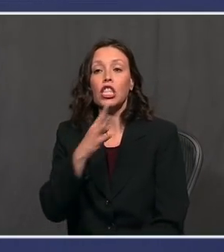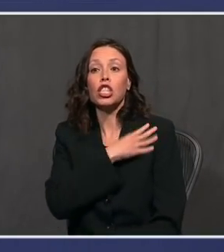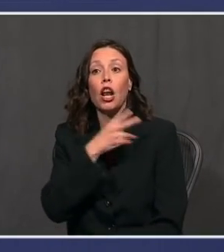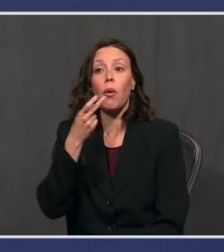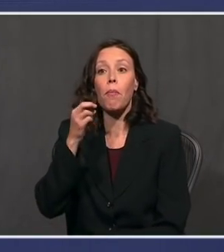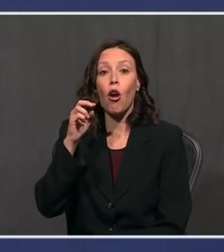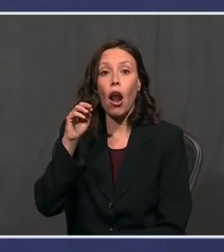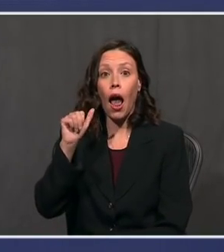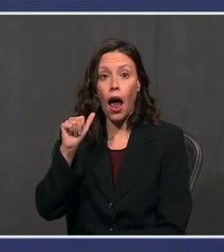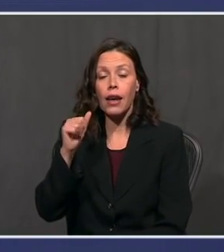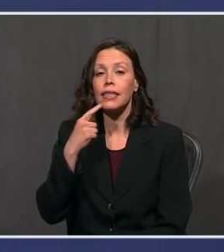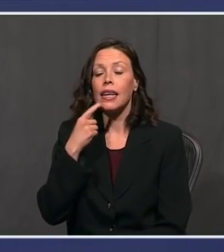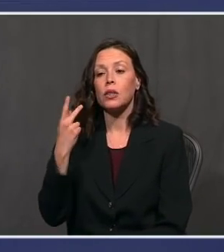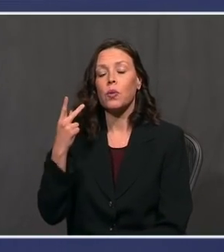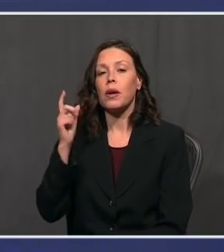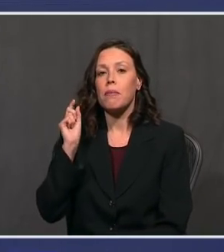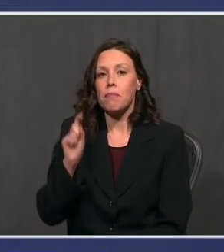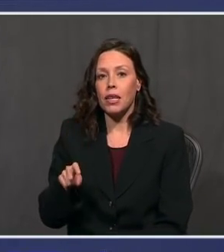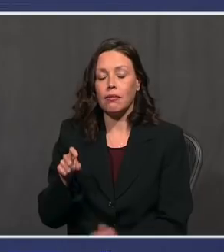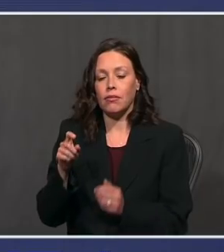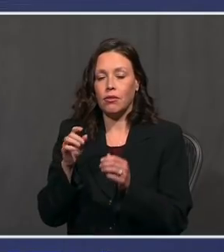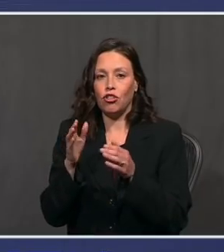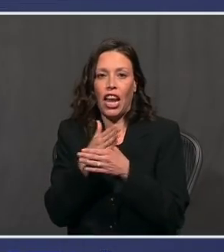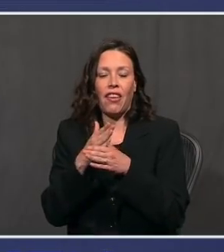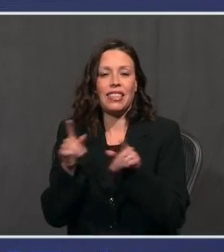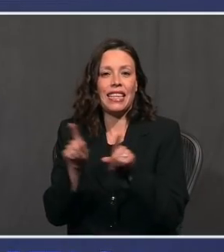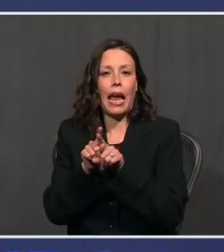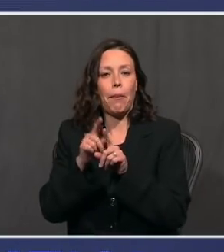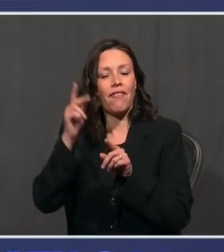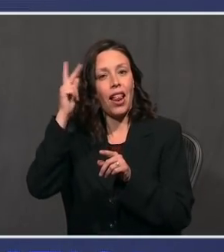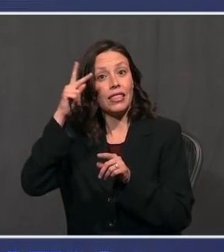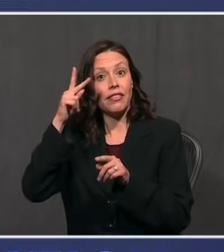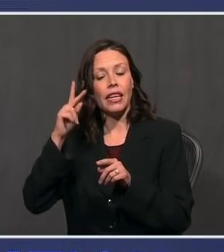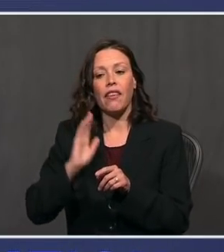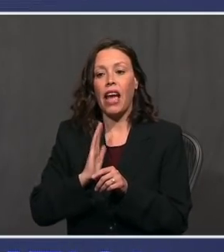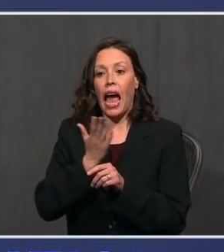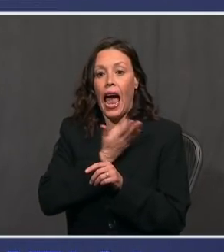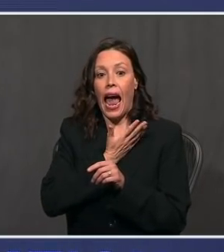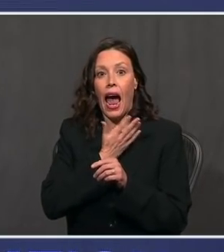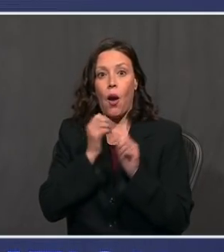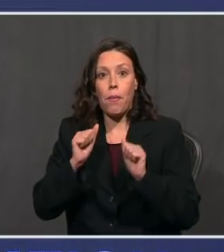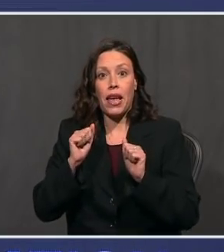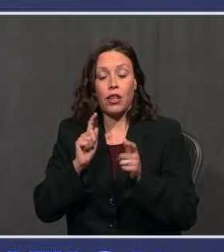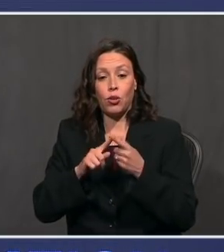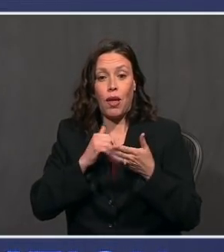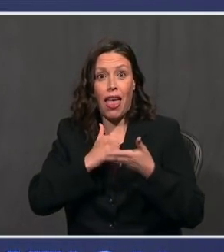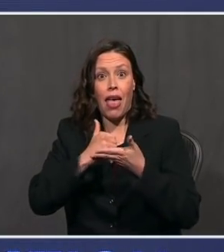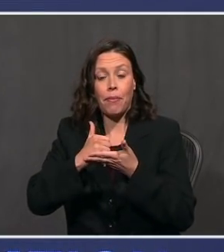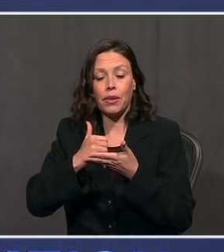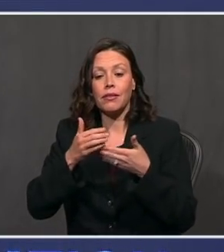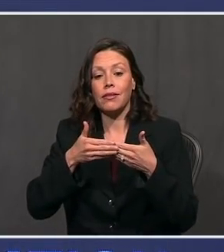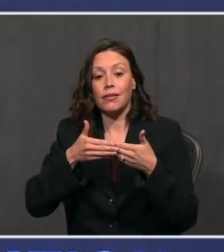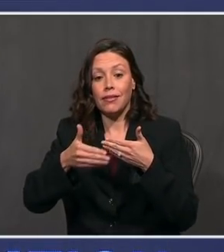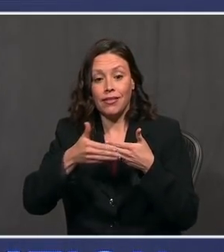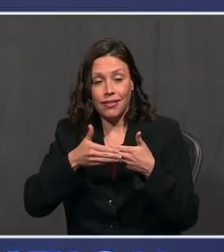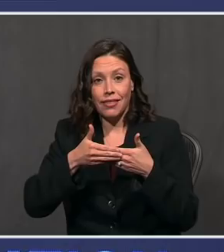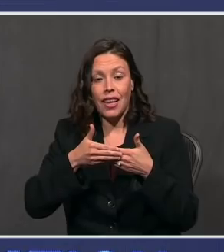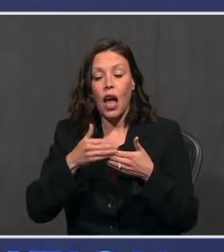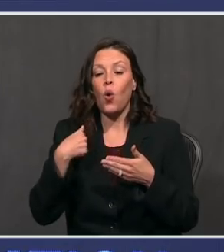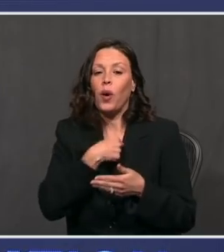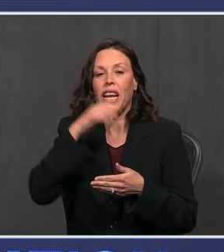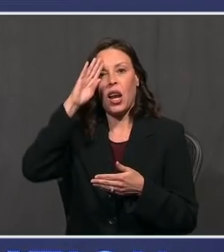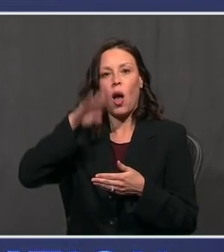and that is, you can never let your reach exceed your grasp. And I think the federal government understands where its reach ends and where its